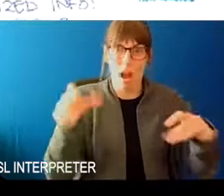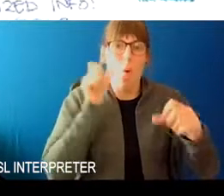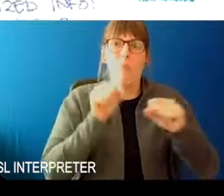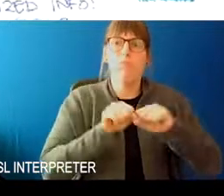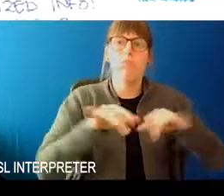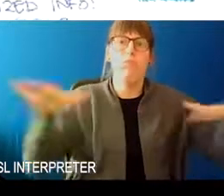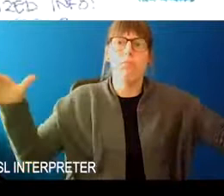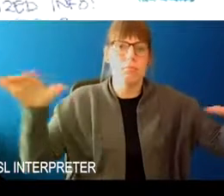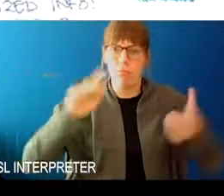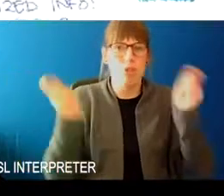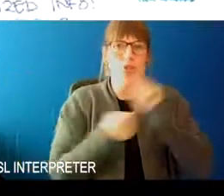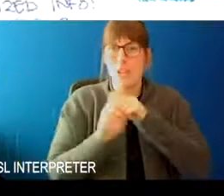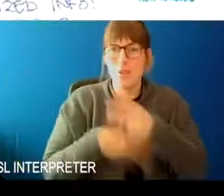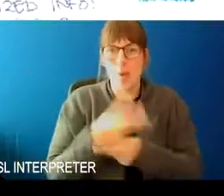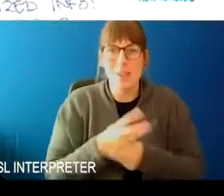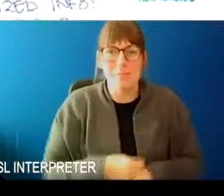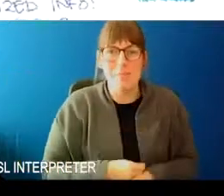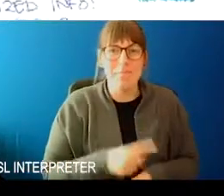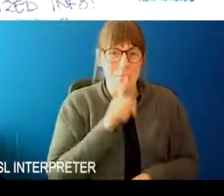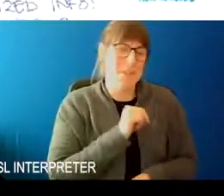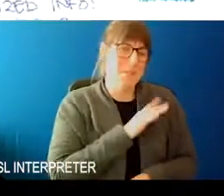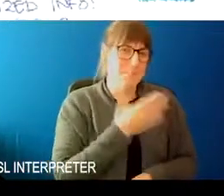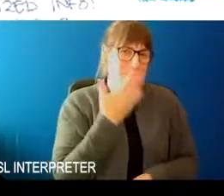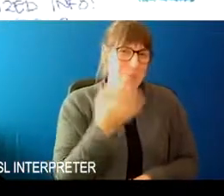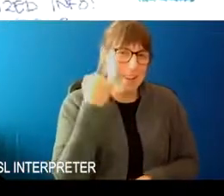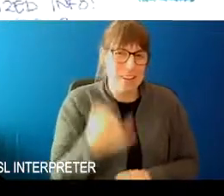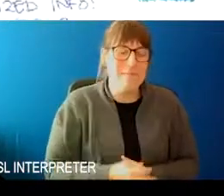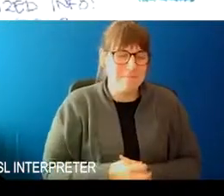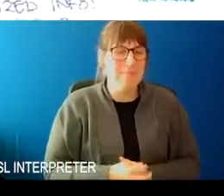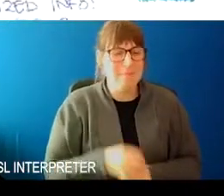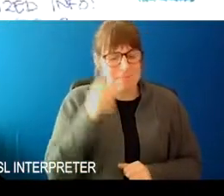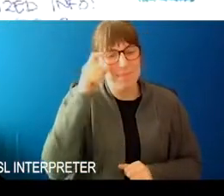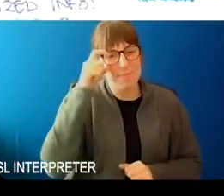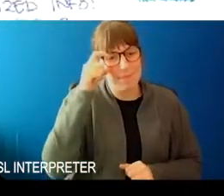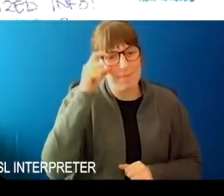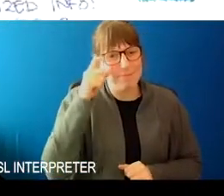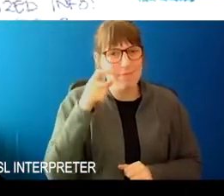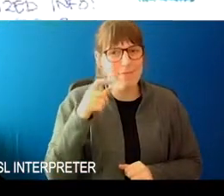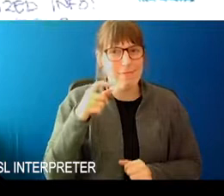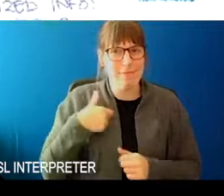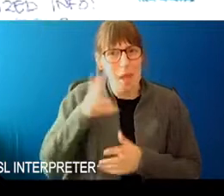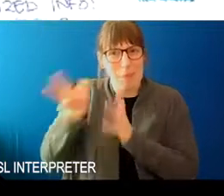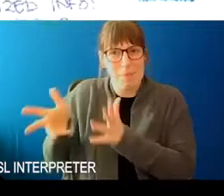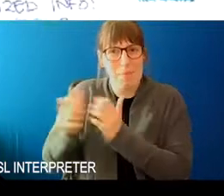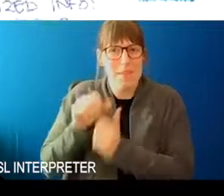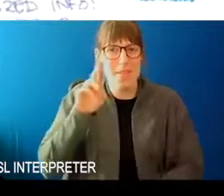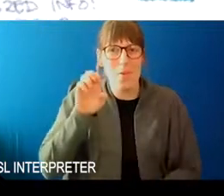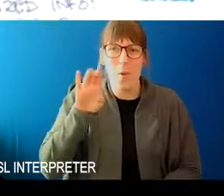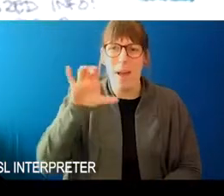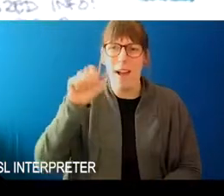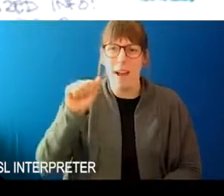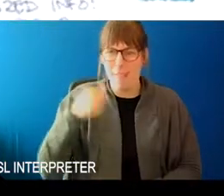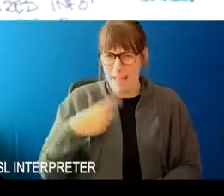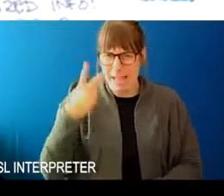whole thing will move forward and the world will change. That's a great idea, and Mm-hmm. I'll